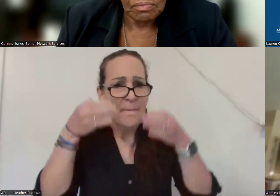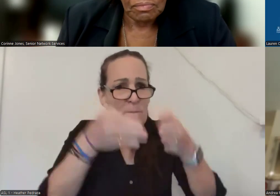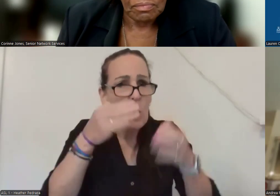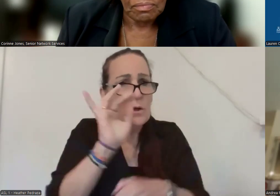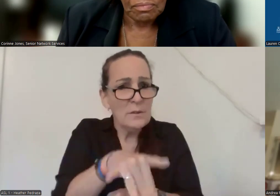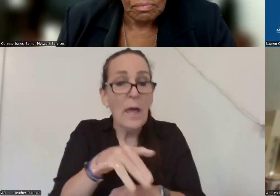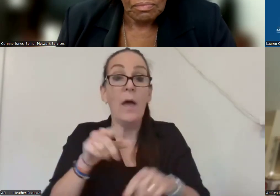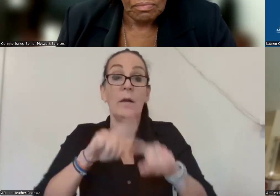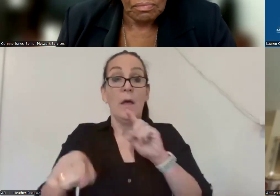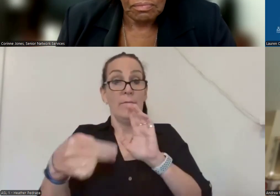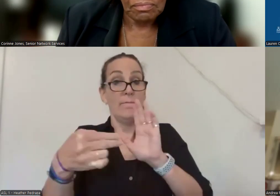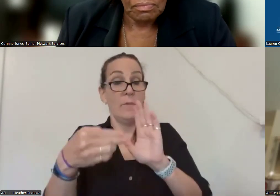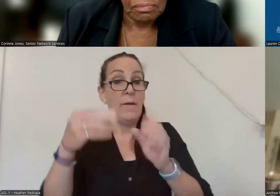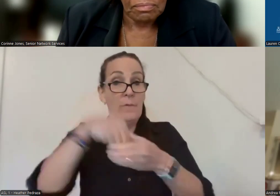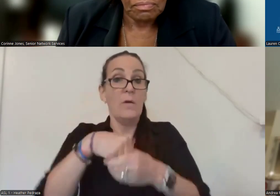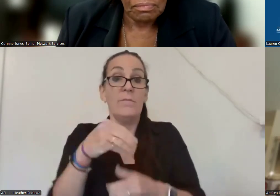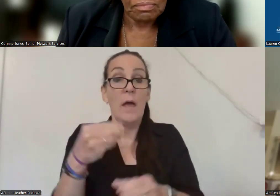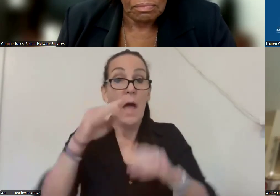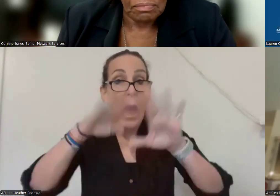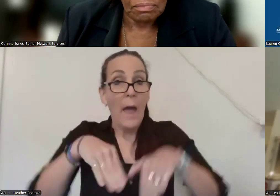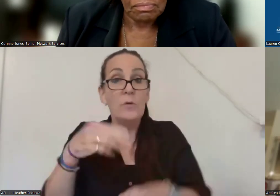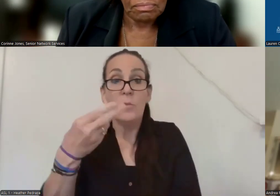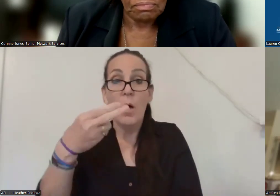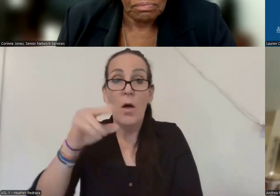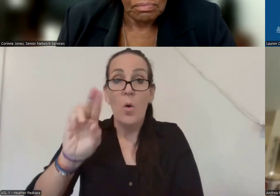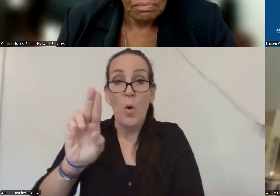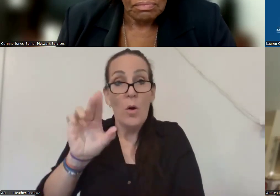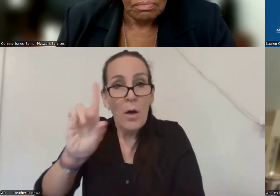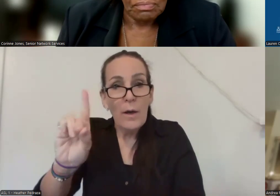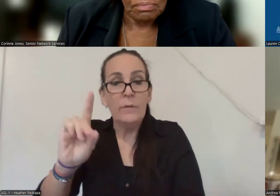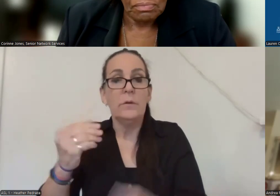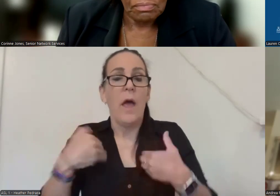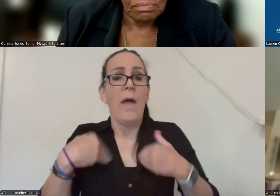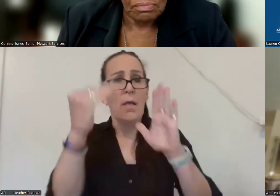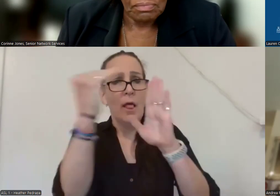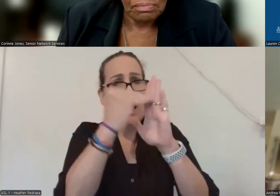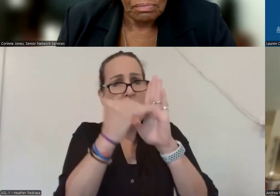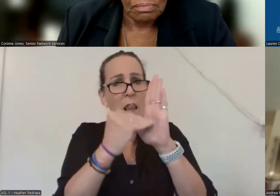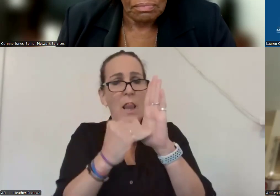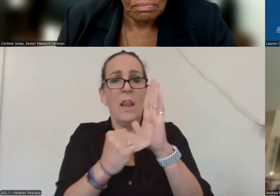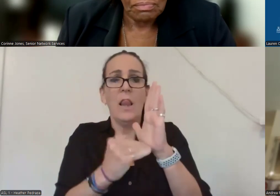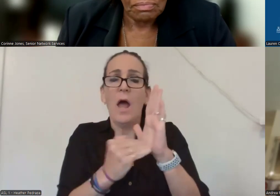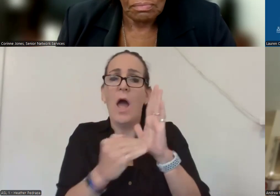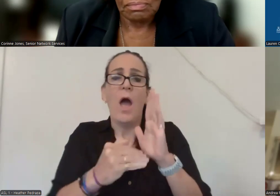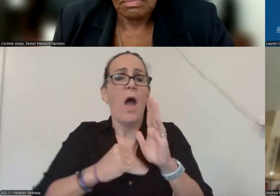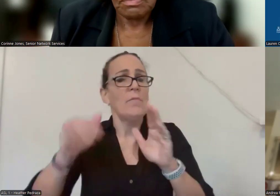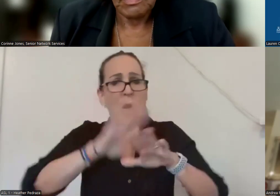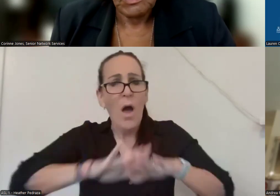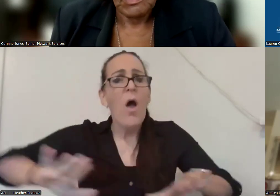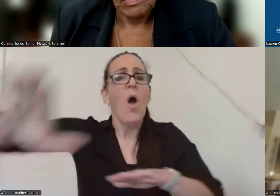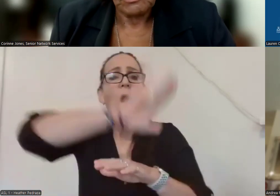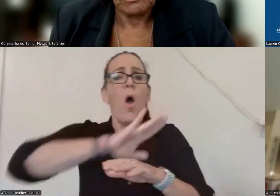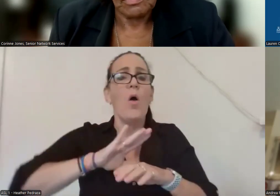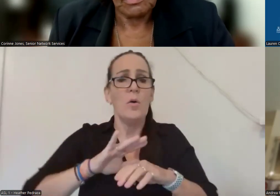housing, HUD right now has a list of houses all around the country in regards to subsidized